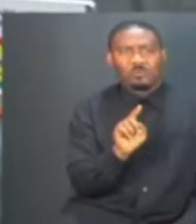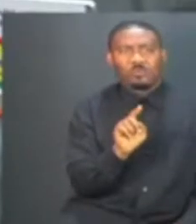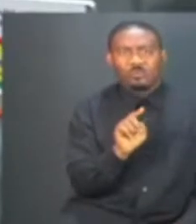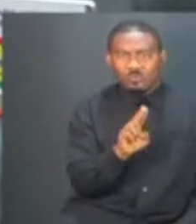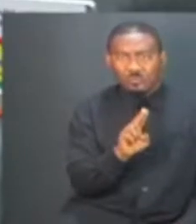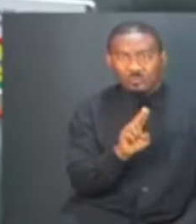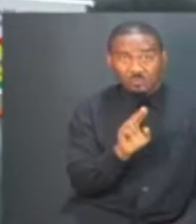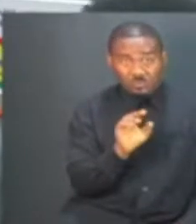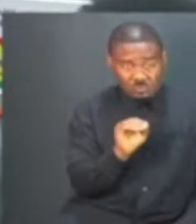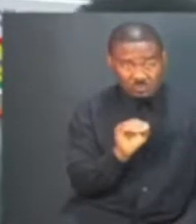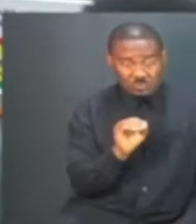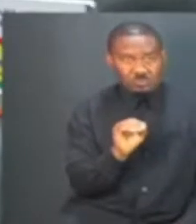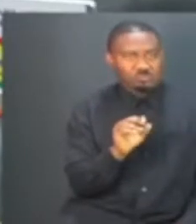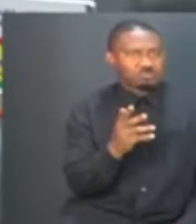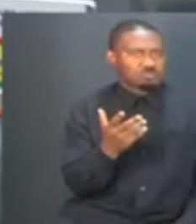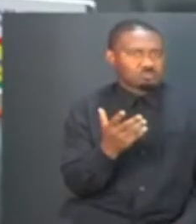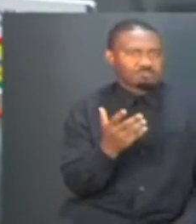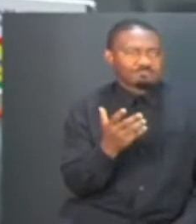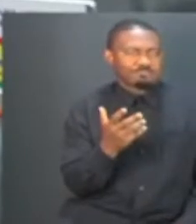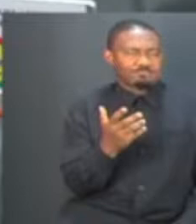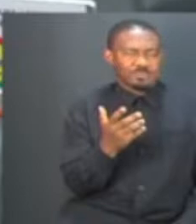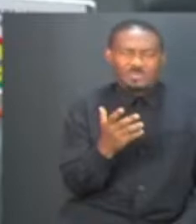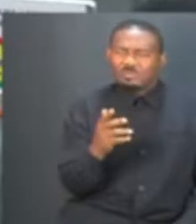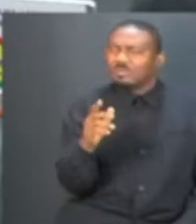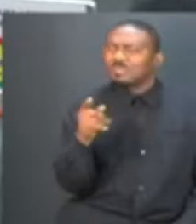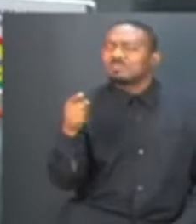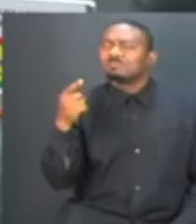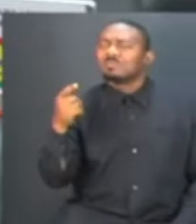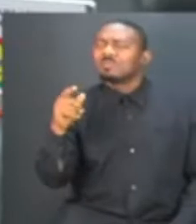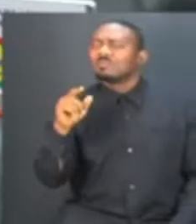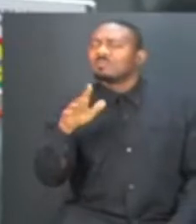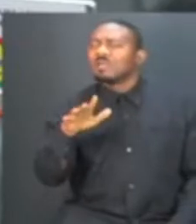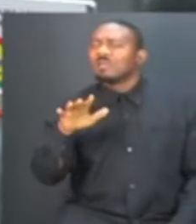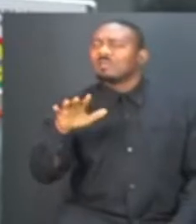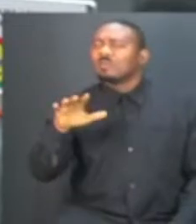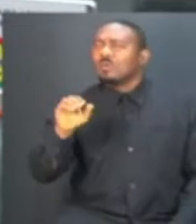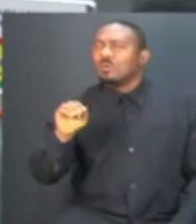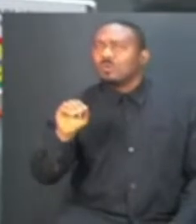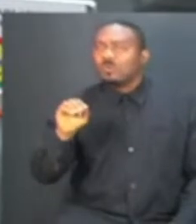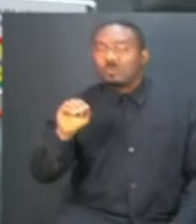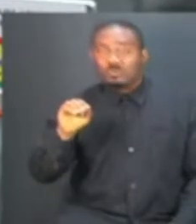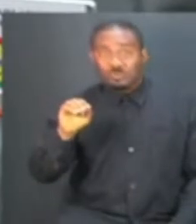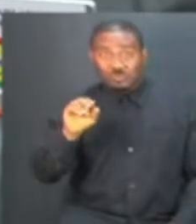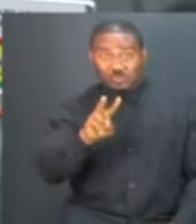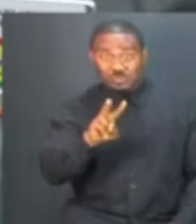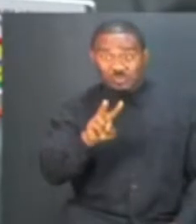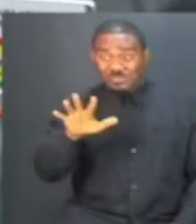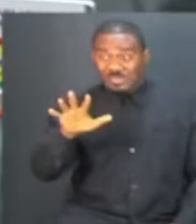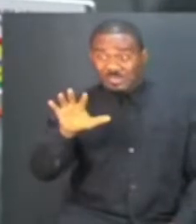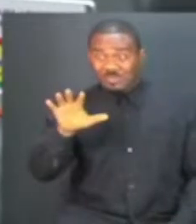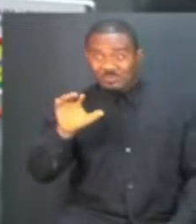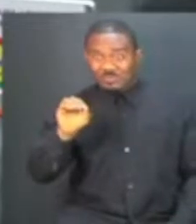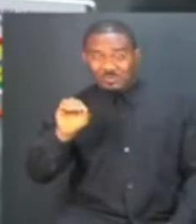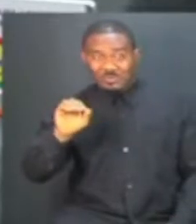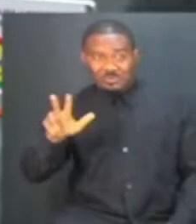F-O-K-U-O. But if you look at 503 and 504, it is spelled as Fukuya.